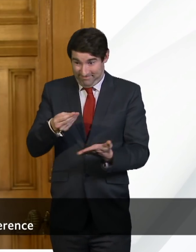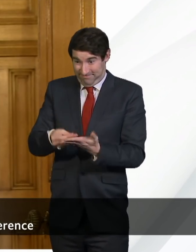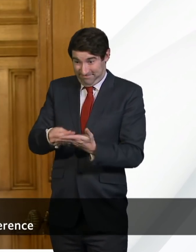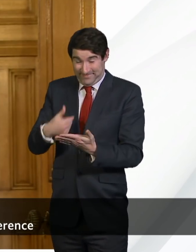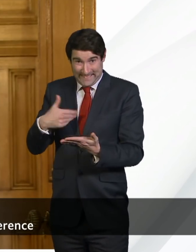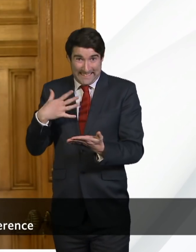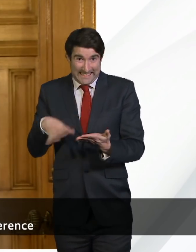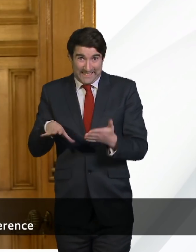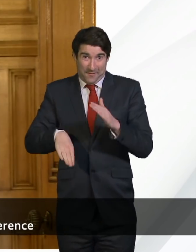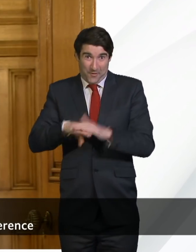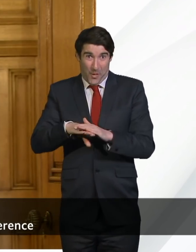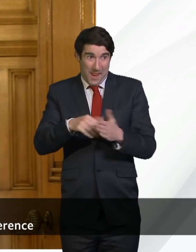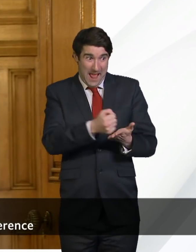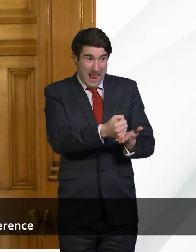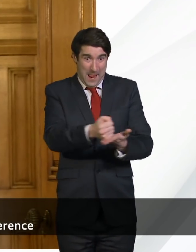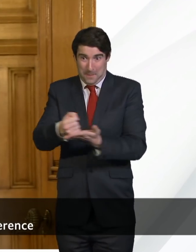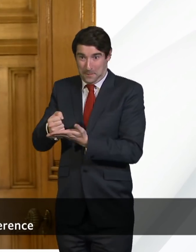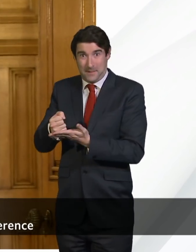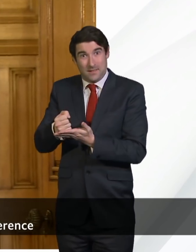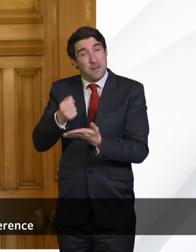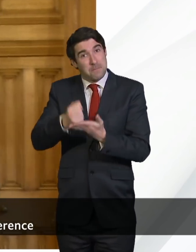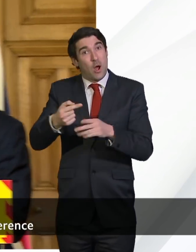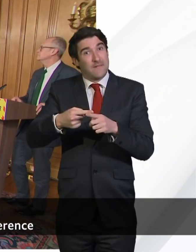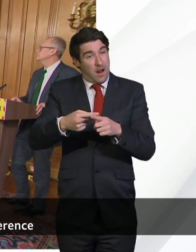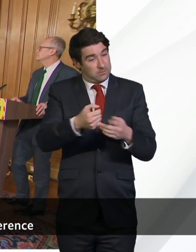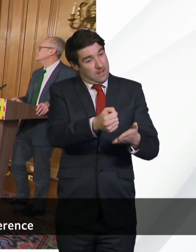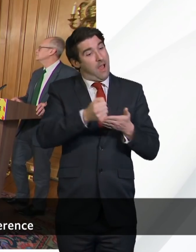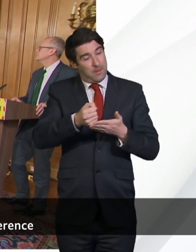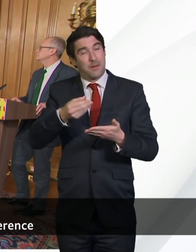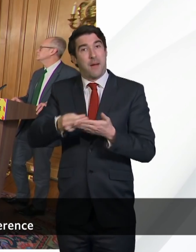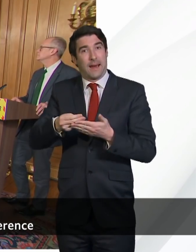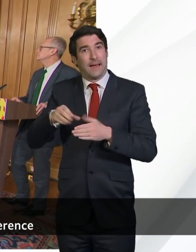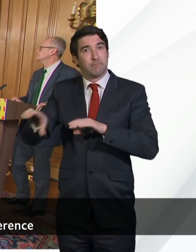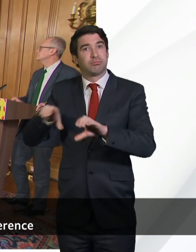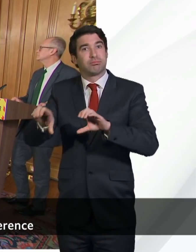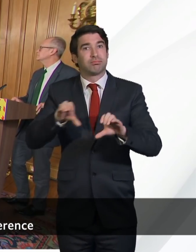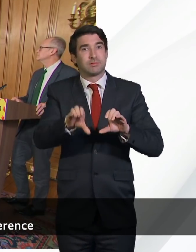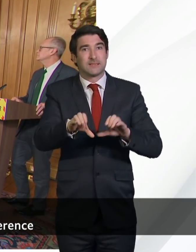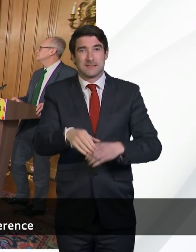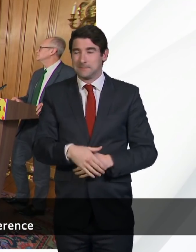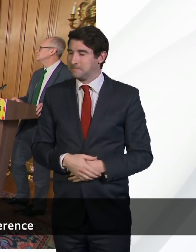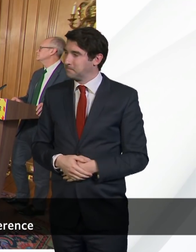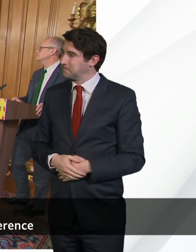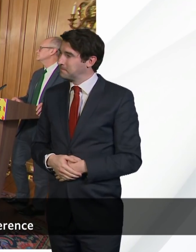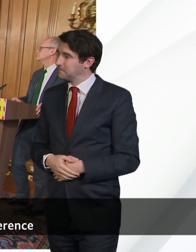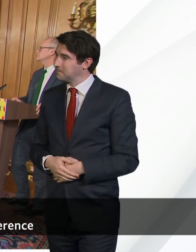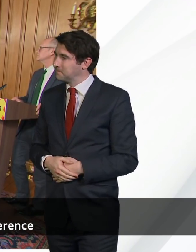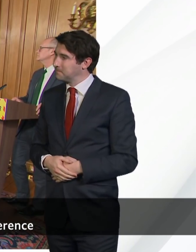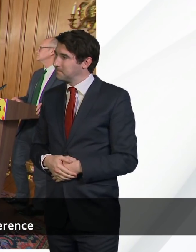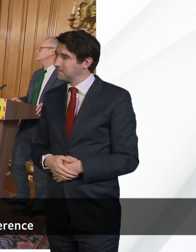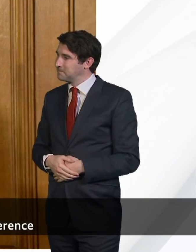levers across government to achieve that. On the testing, we're ramping up every day on the testing, but I think it's important